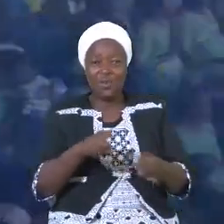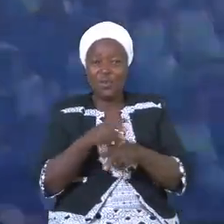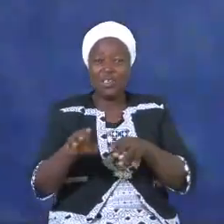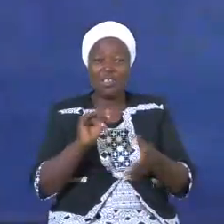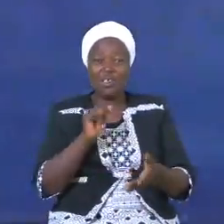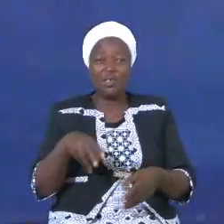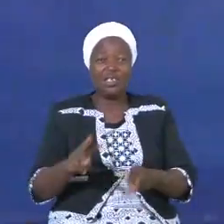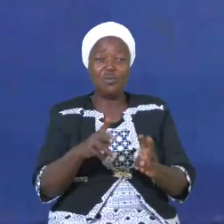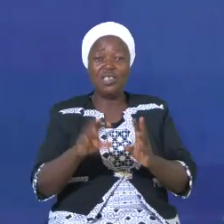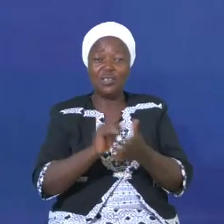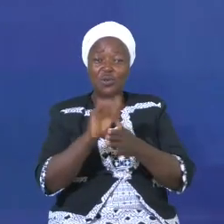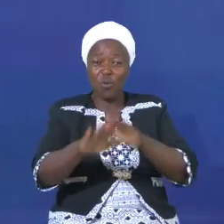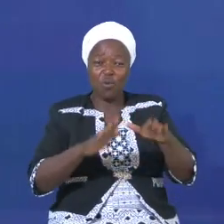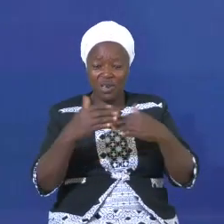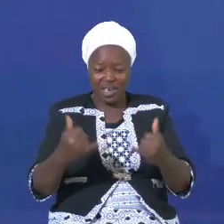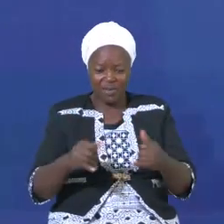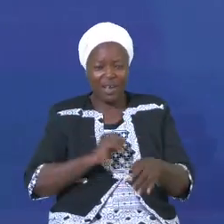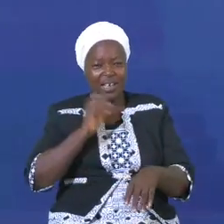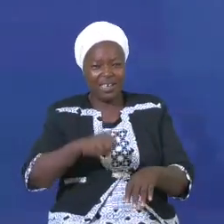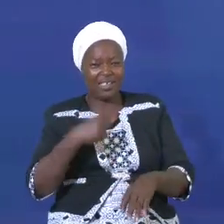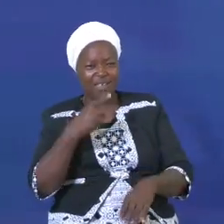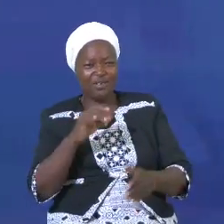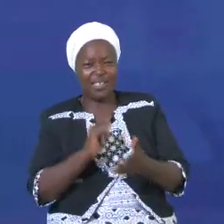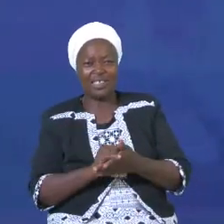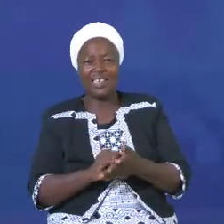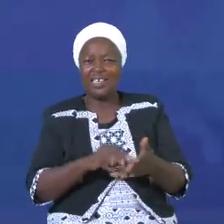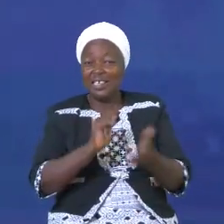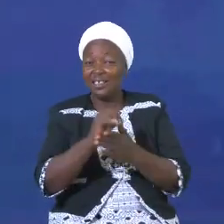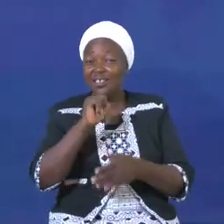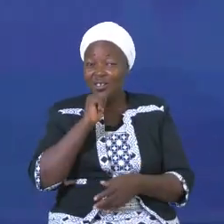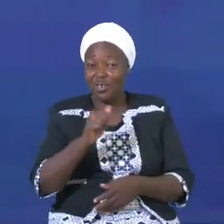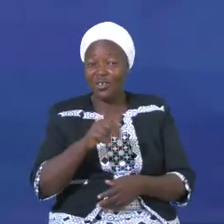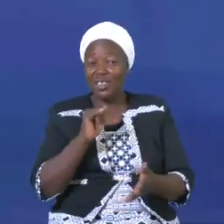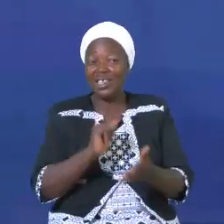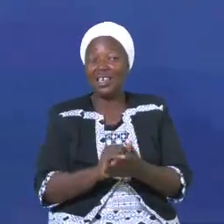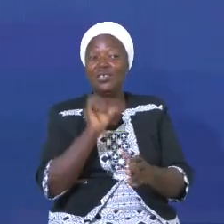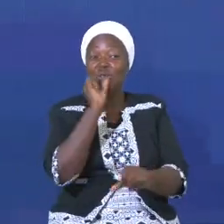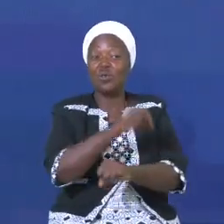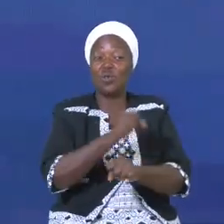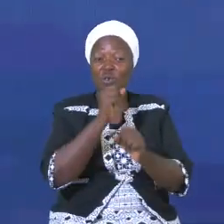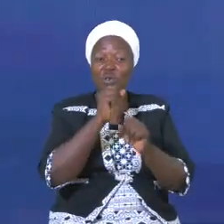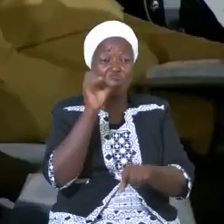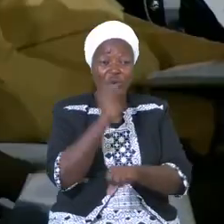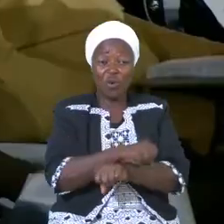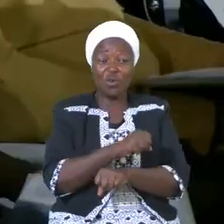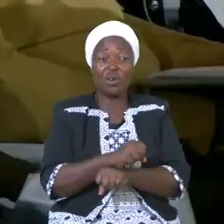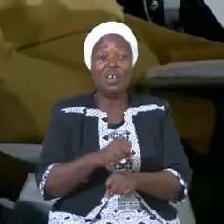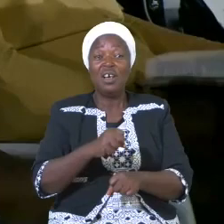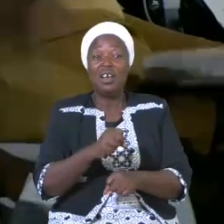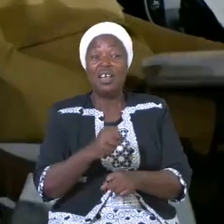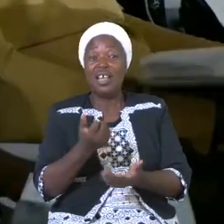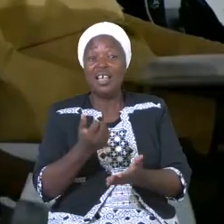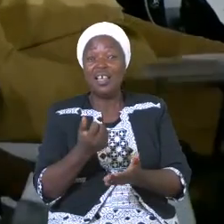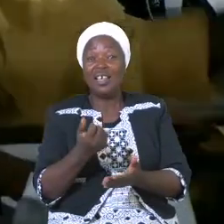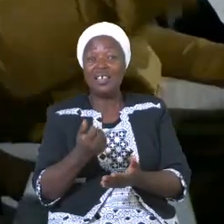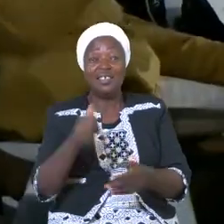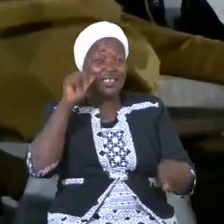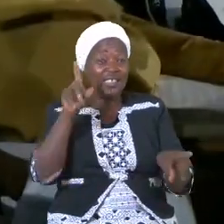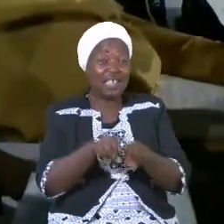there's no more victima now she's sister victoria